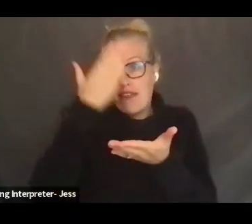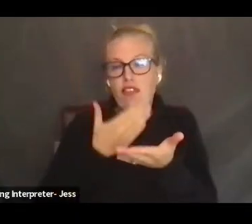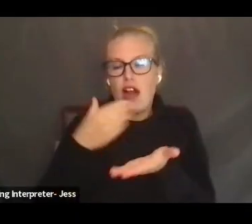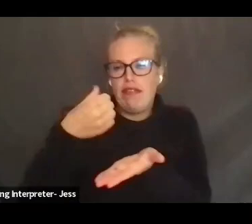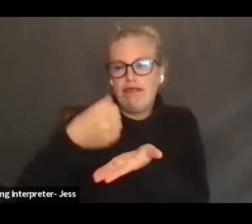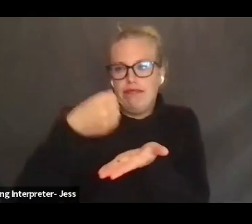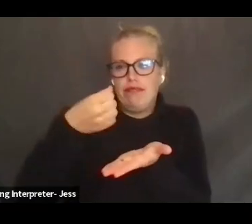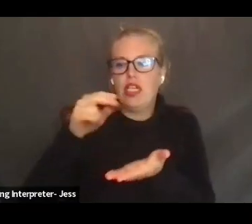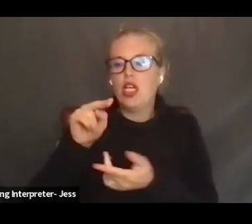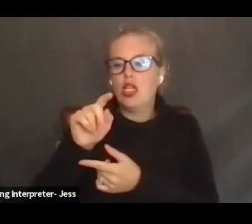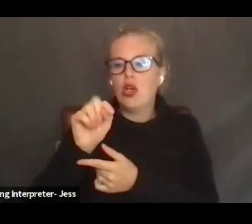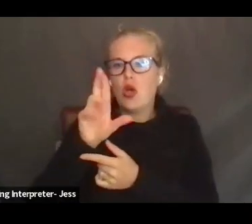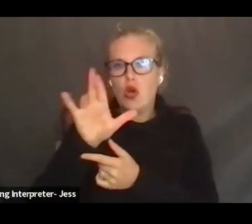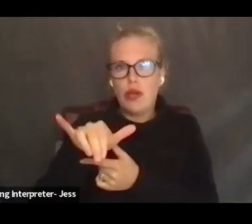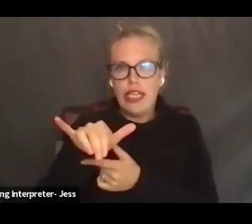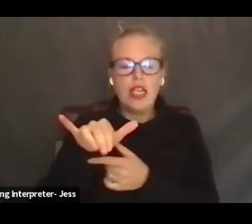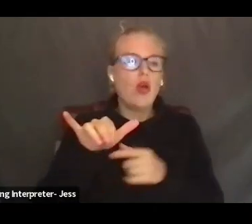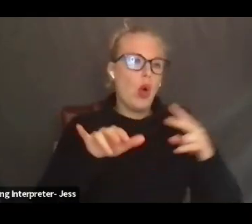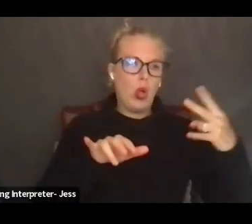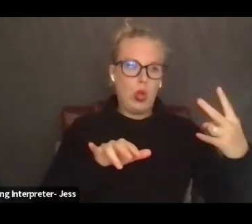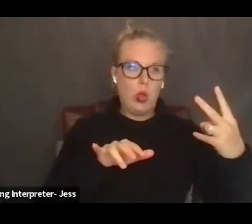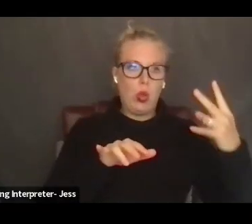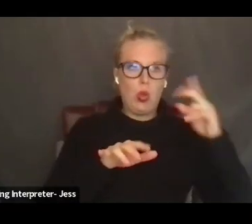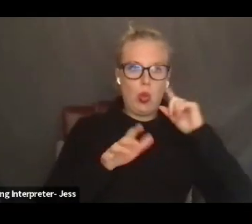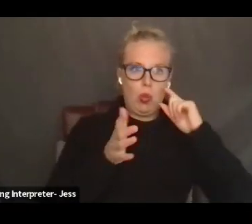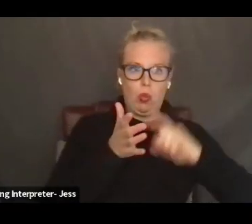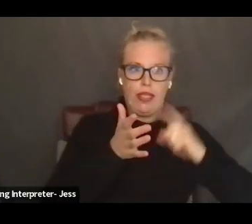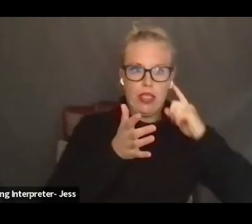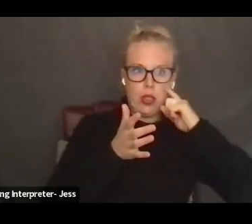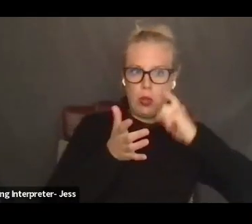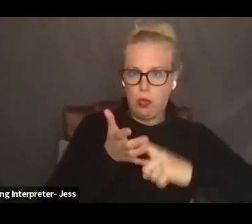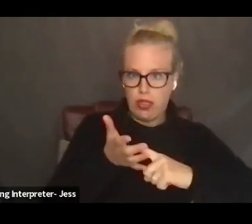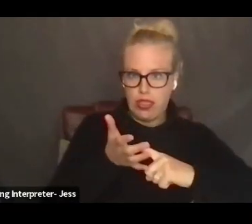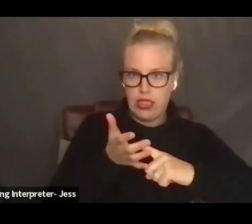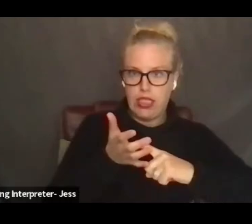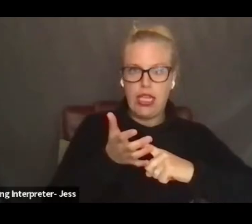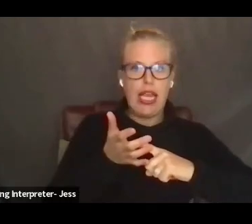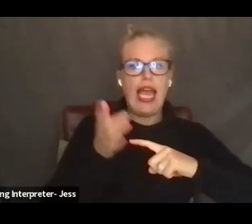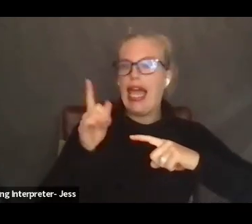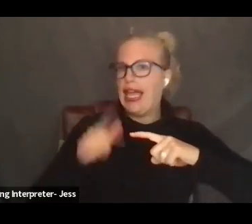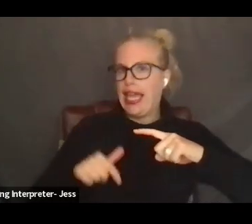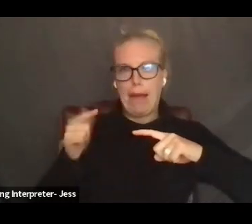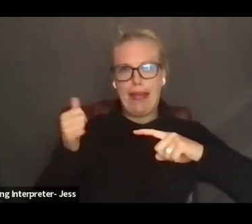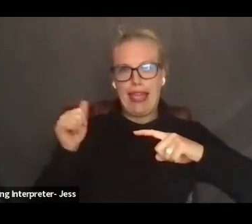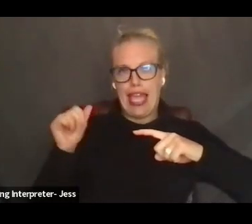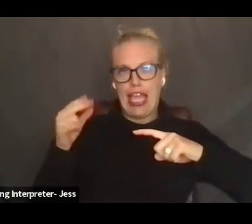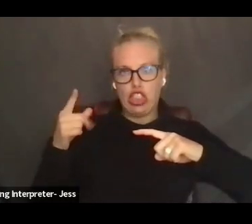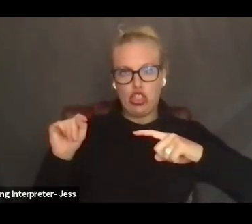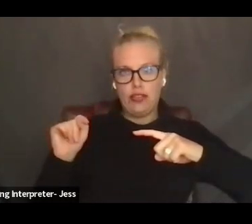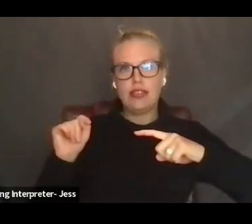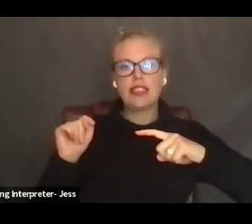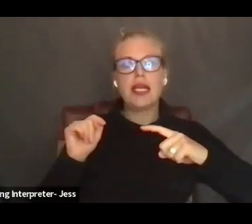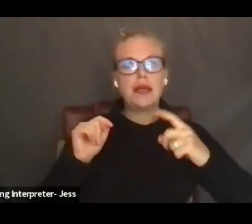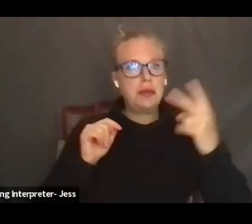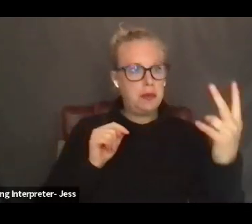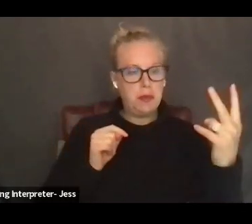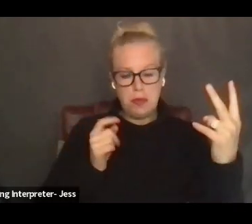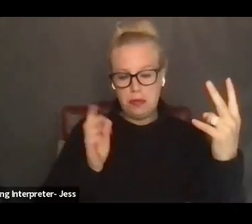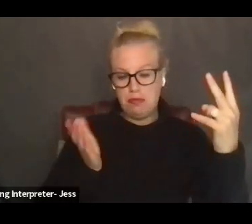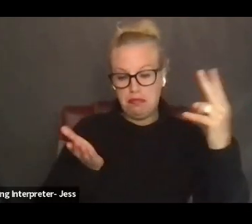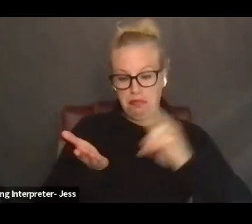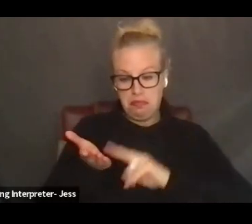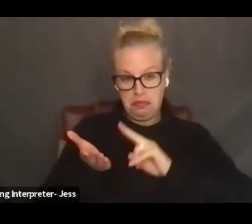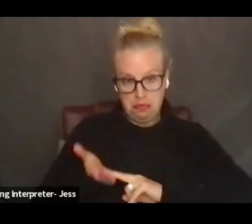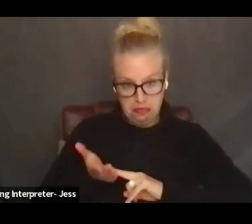notary or 2 witnesses. The witnesses cannot be your agent. And that's all it takes to have a valid